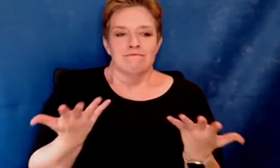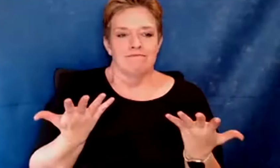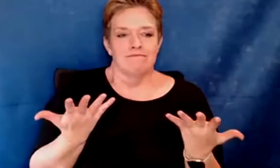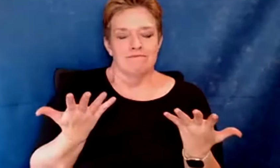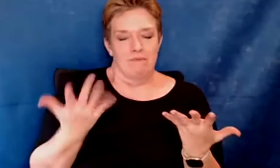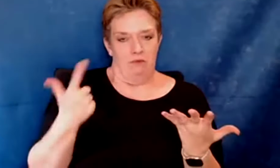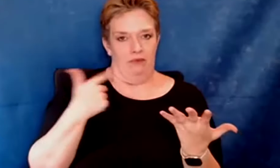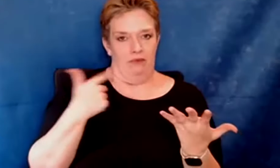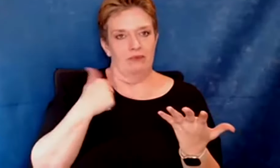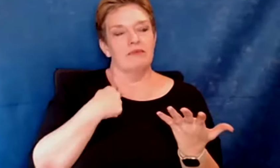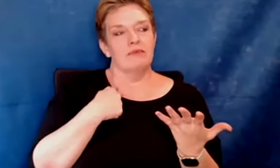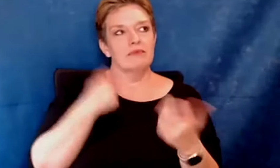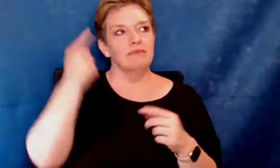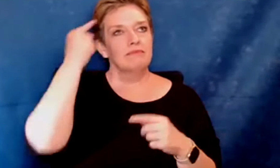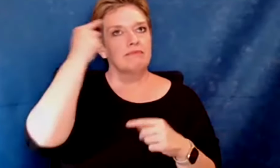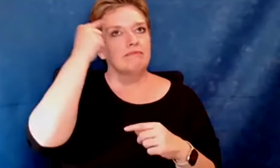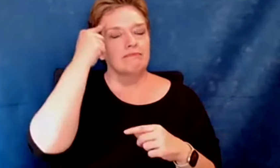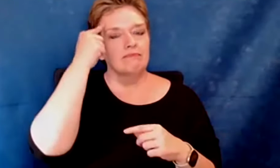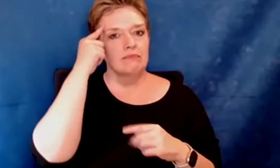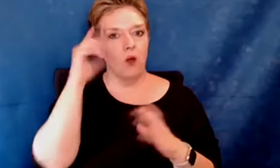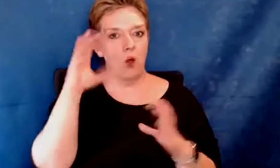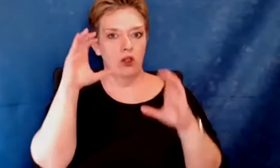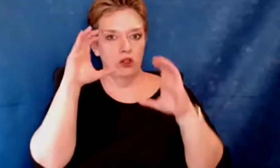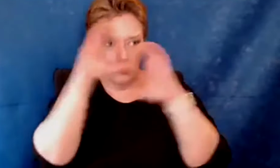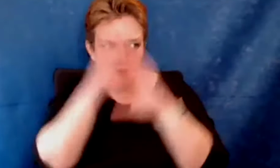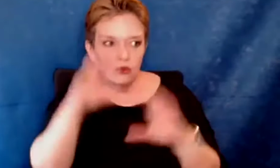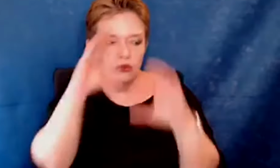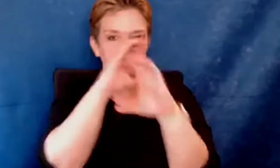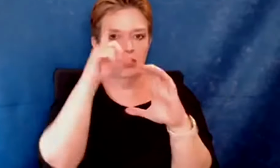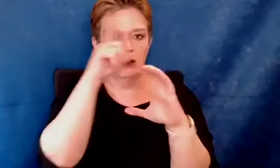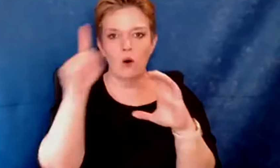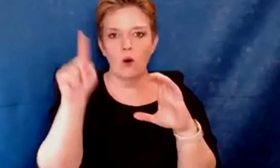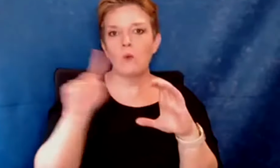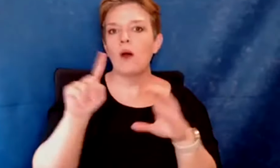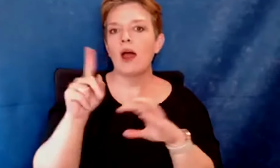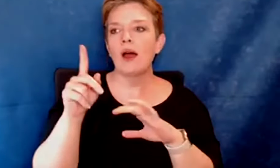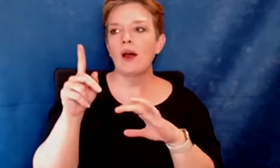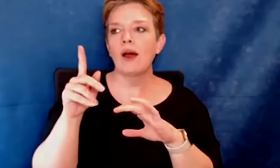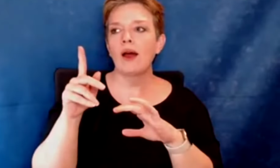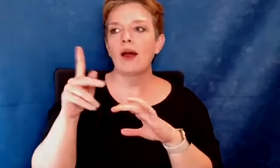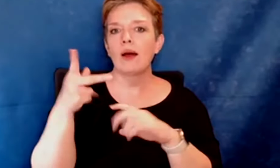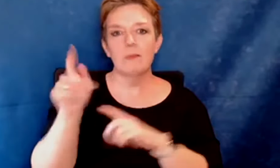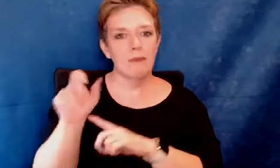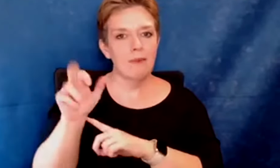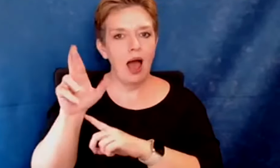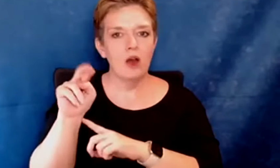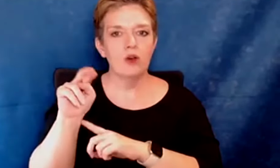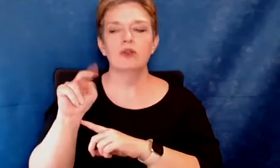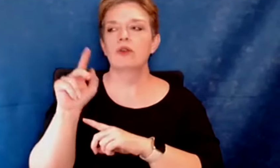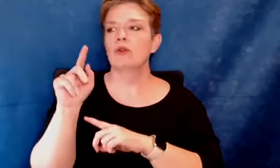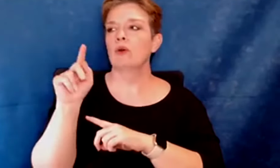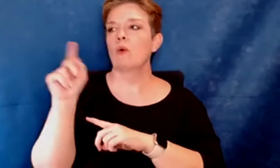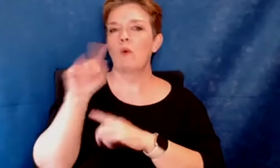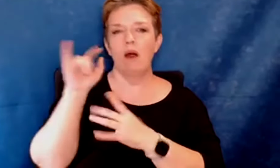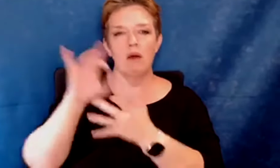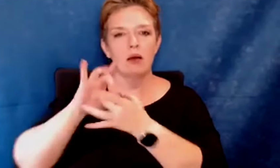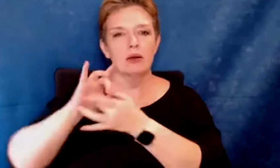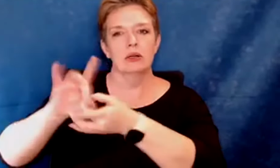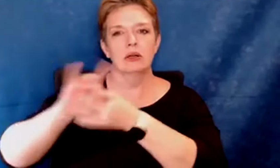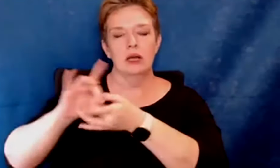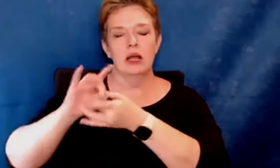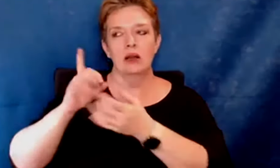mind, looking for patterns and connections, and then seeing all of the patterns that he makes and seeing some like the through lines of his